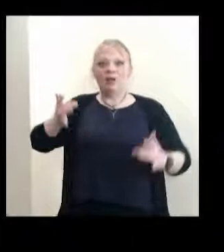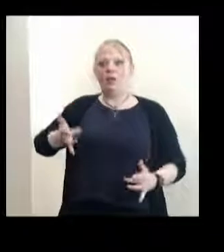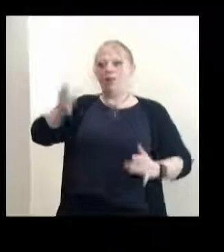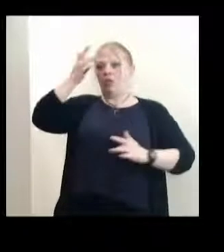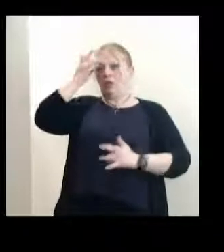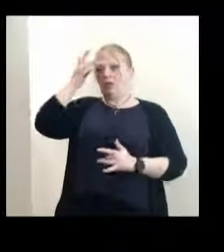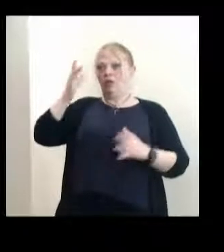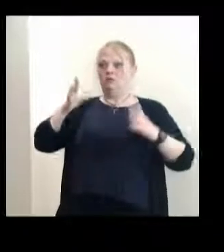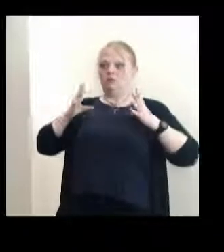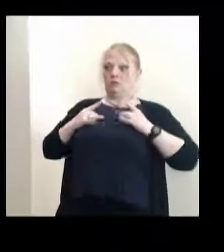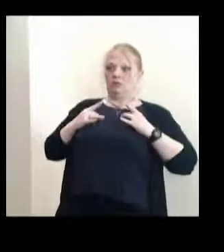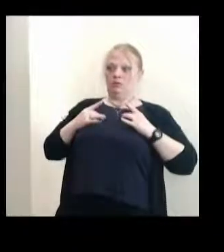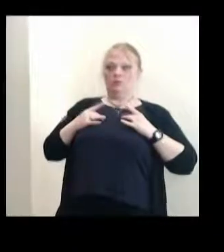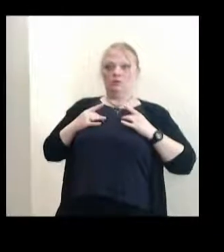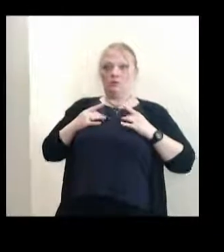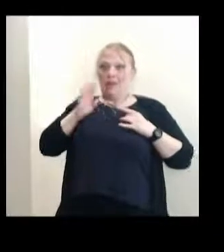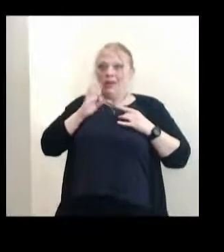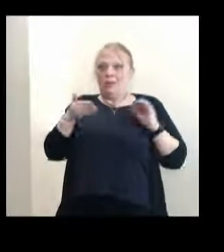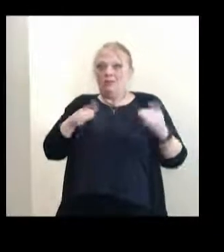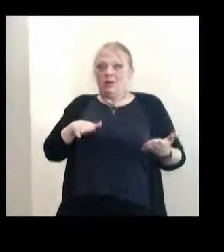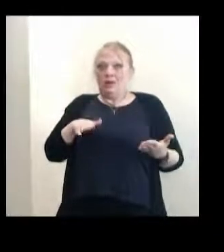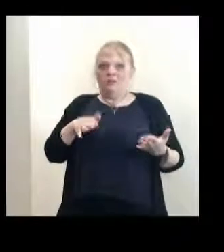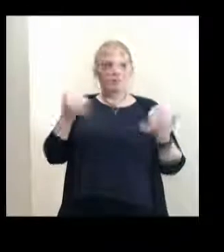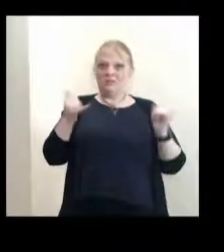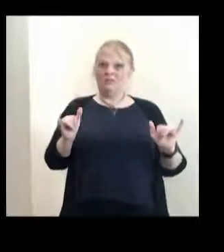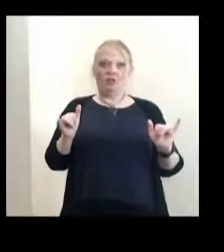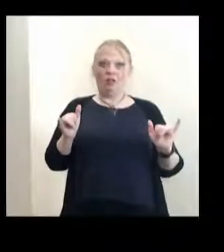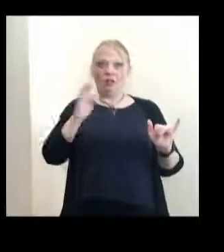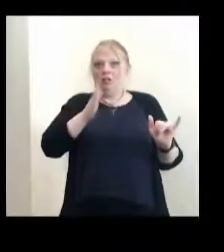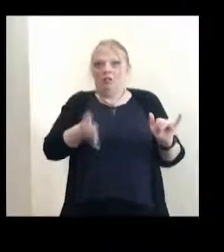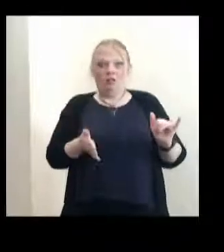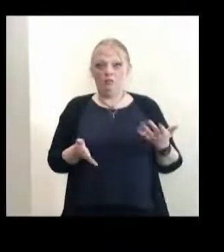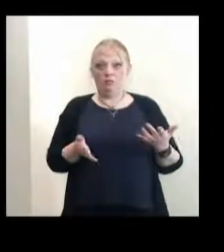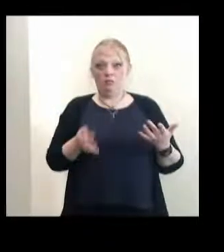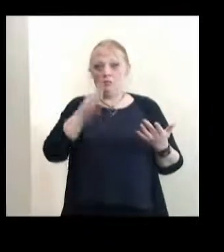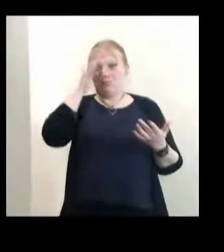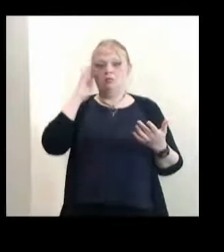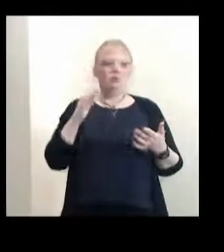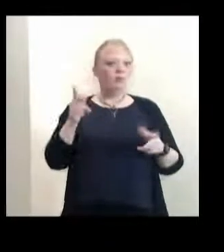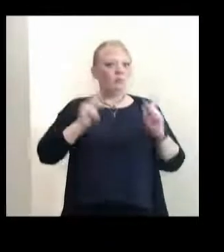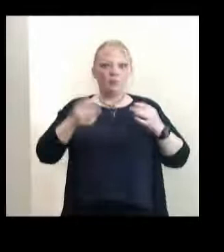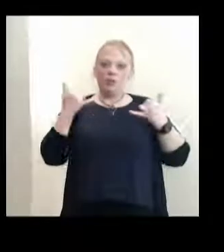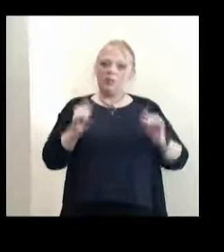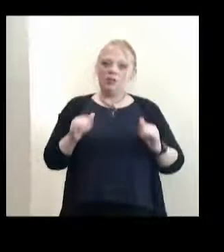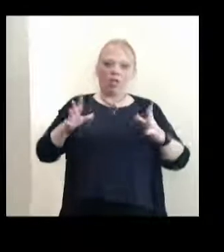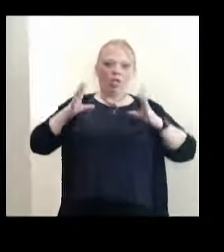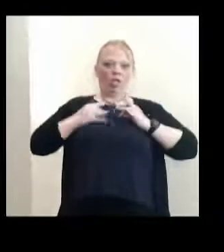die from it, and that is still the case. There are people still catching COVID-19